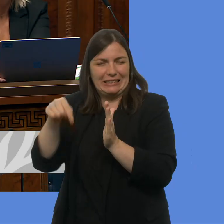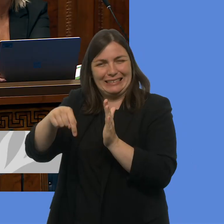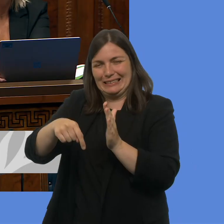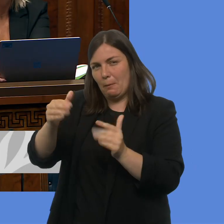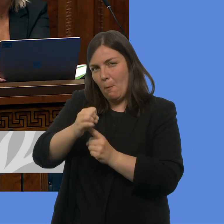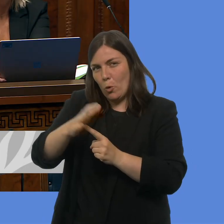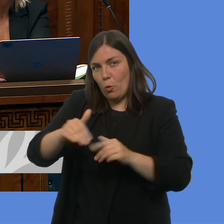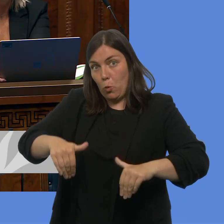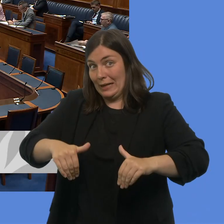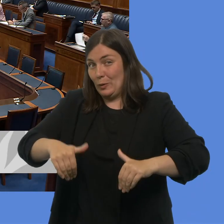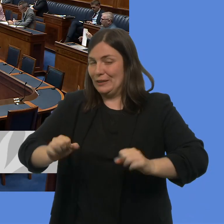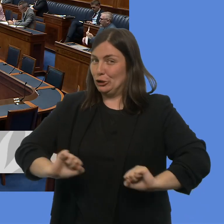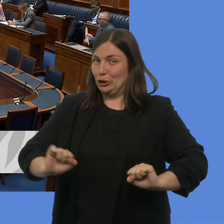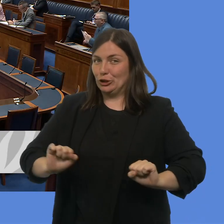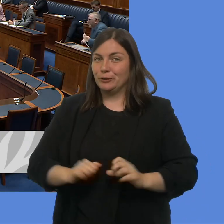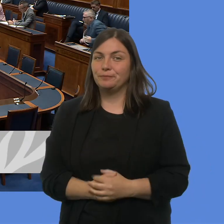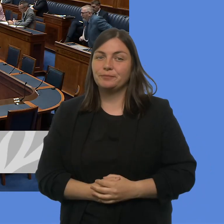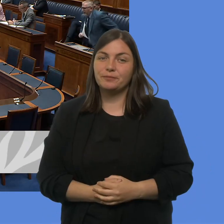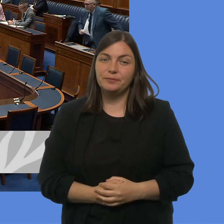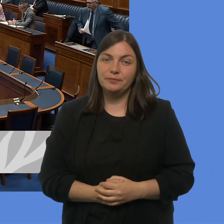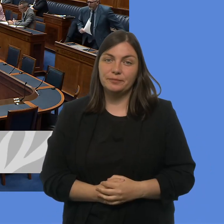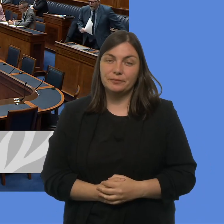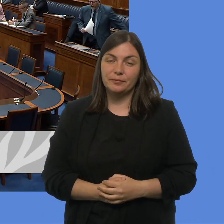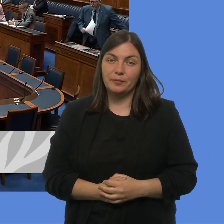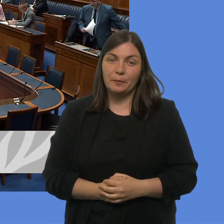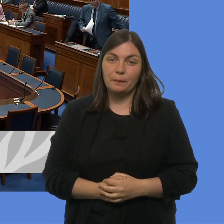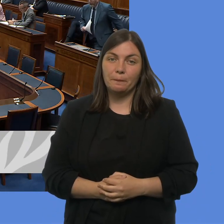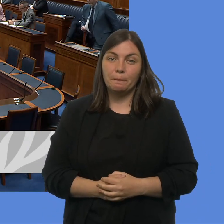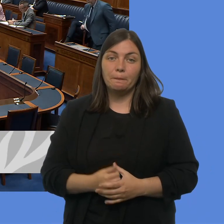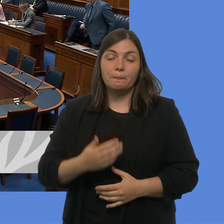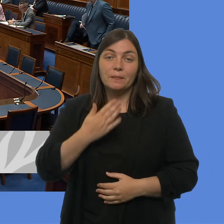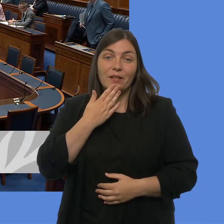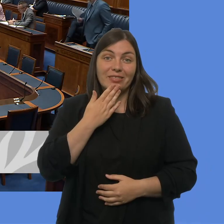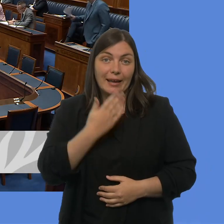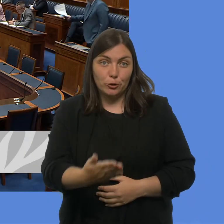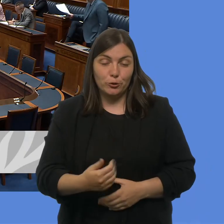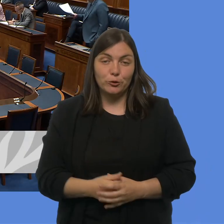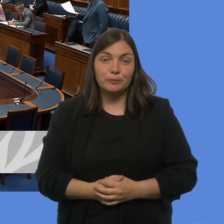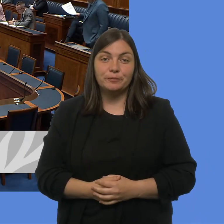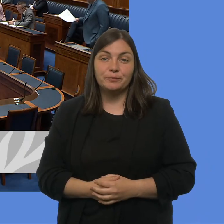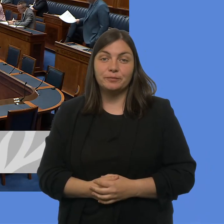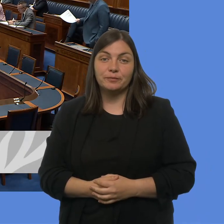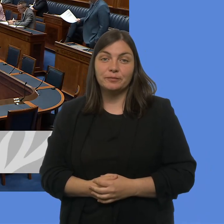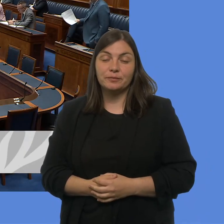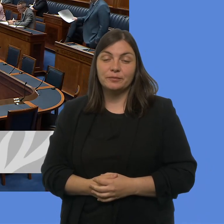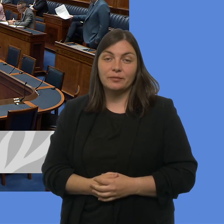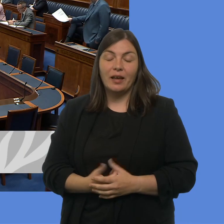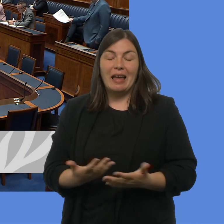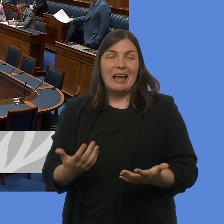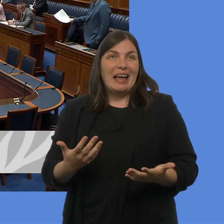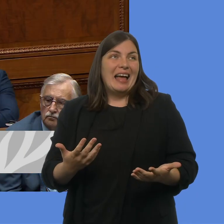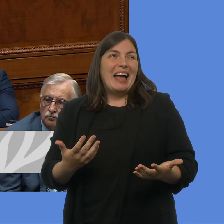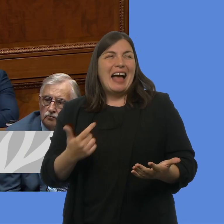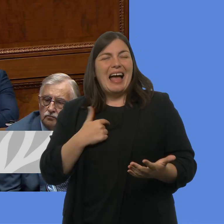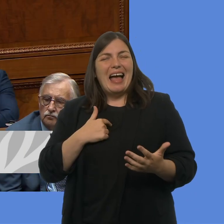but we will in due course. Doug Beattie for supplementary. Thank you for the answer. I guess I'm slightly concerned